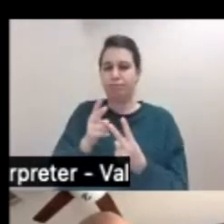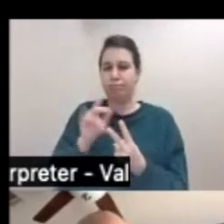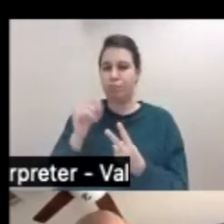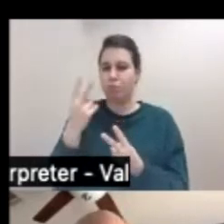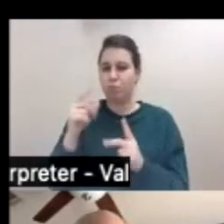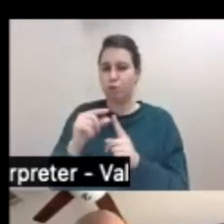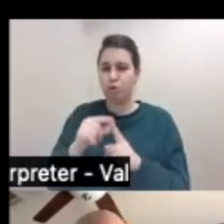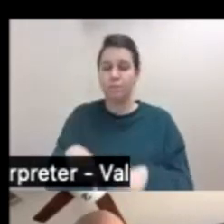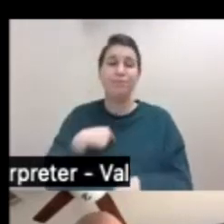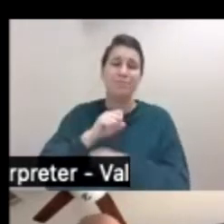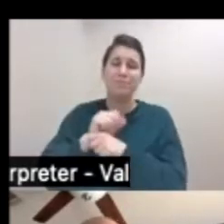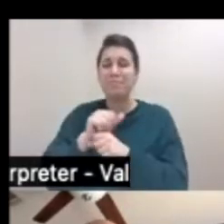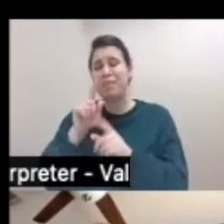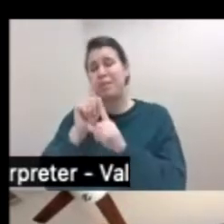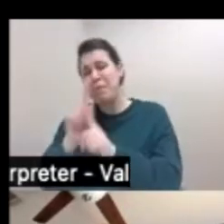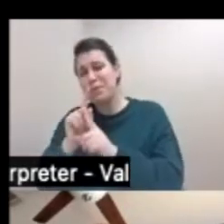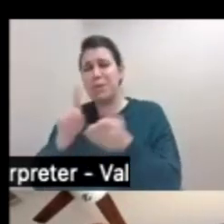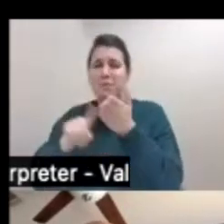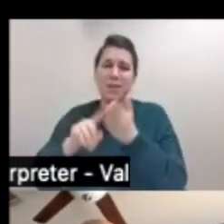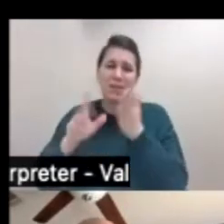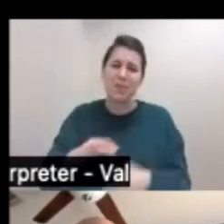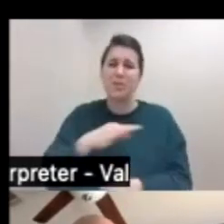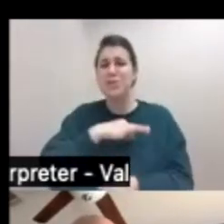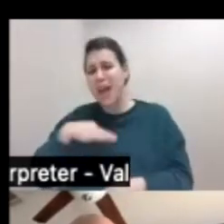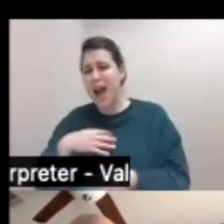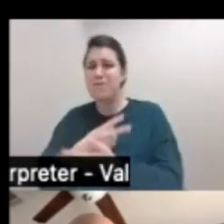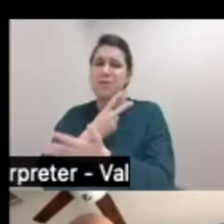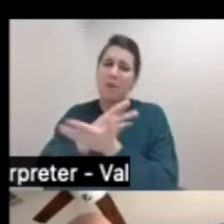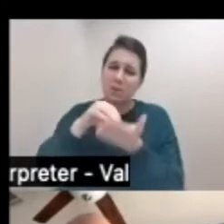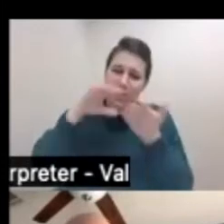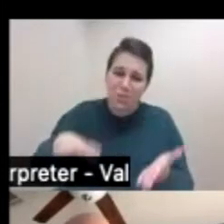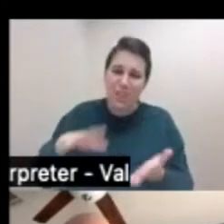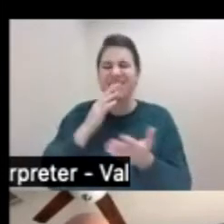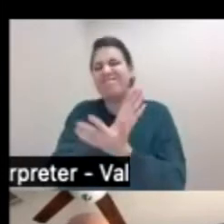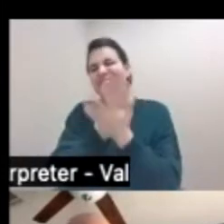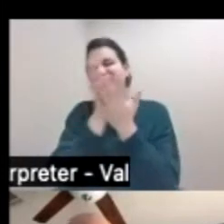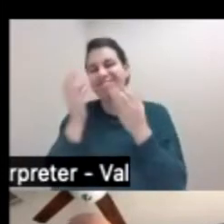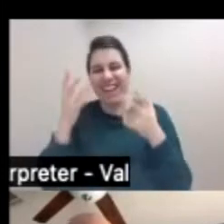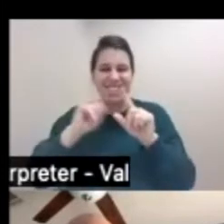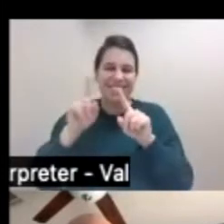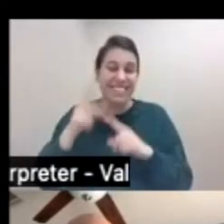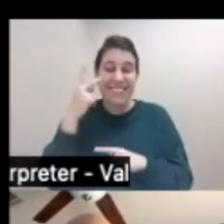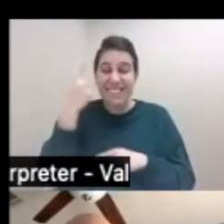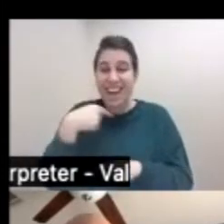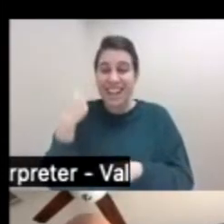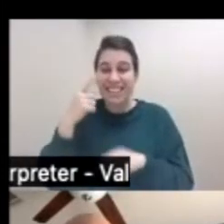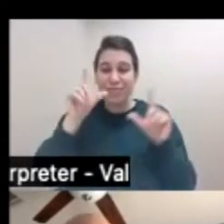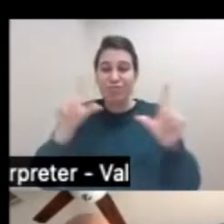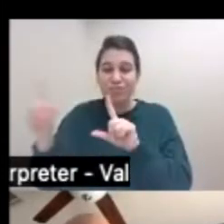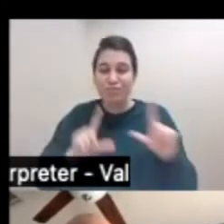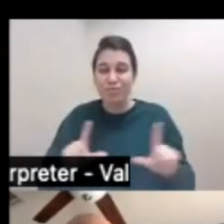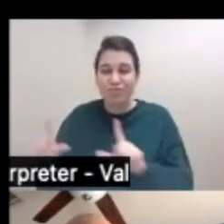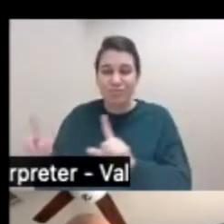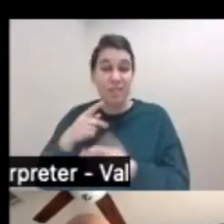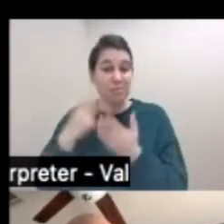staff, grad students, everyone who has been involved in this journey. And you can see the faces of community members, but also the project